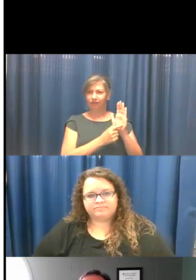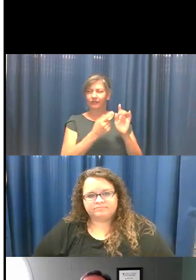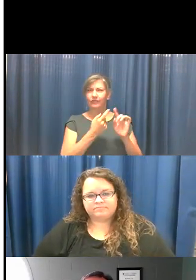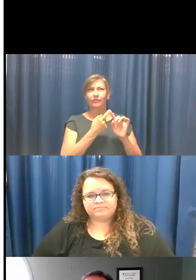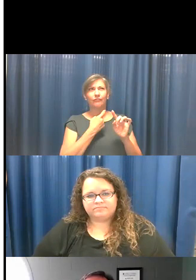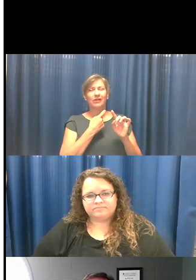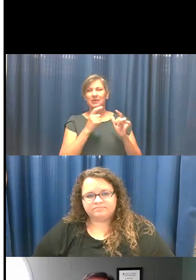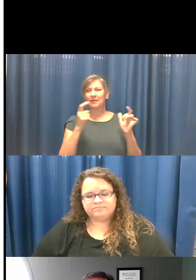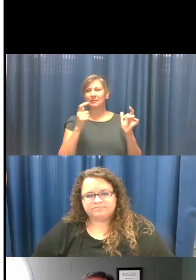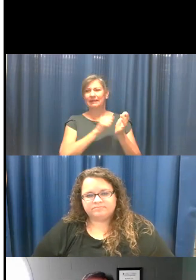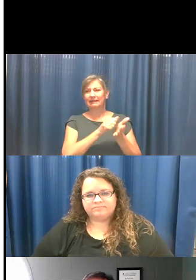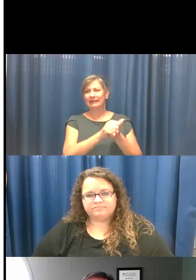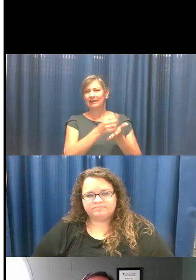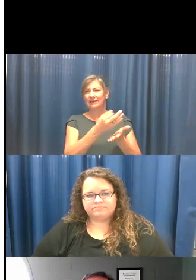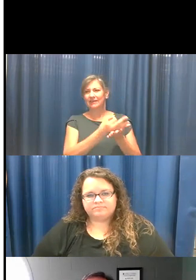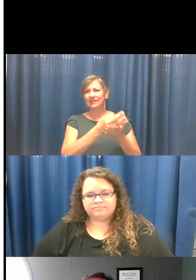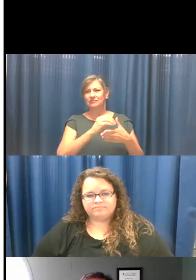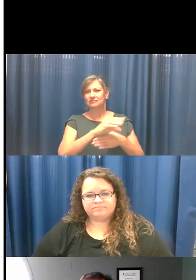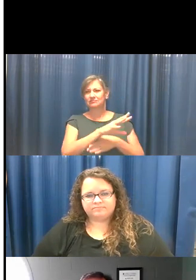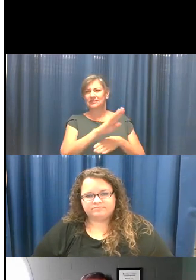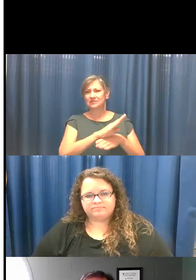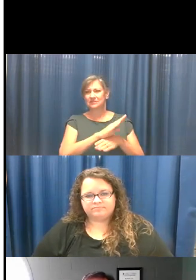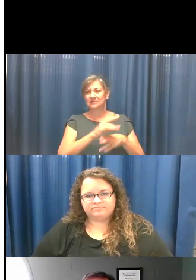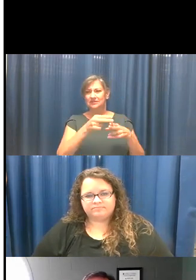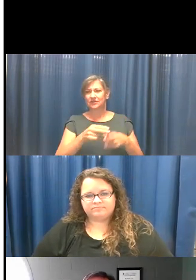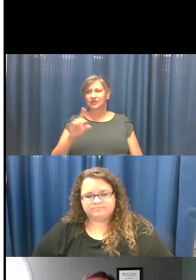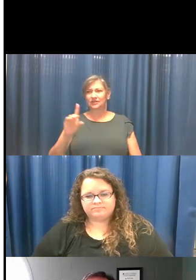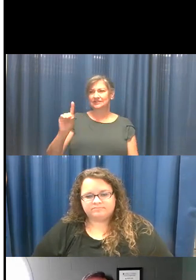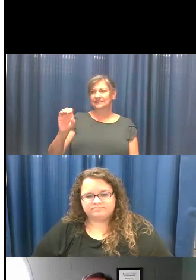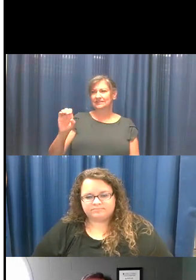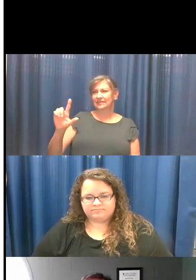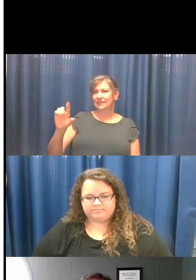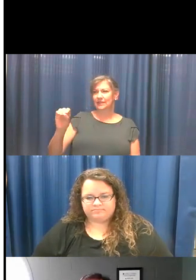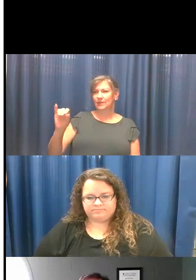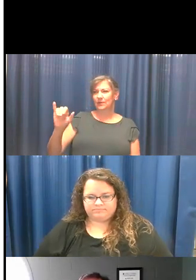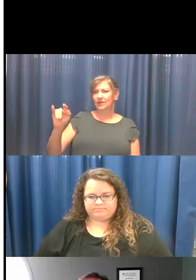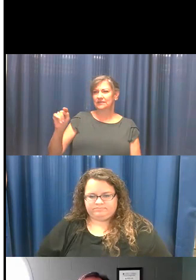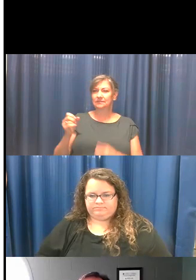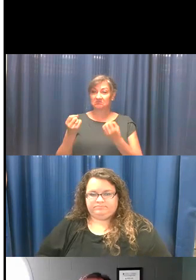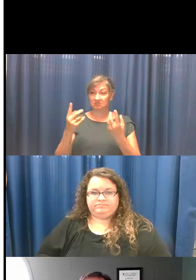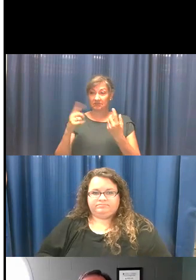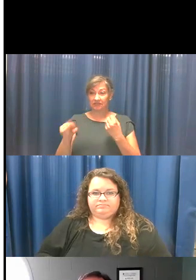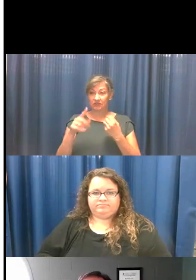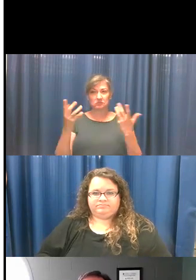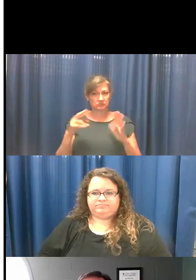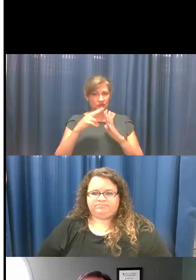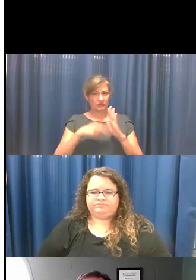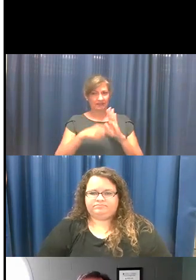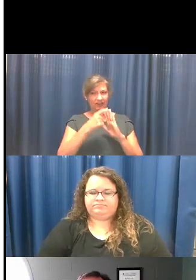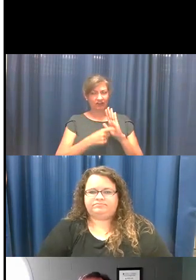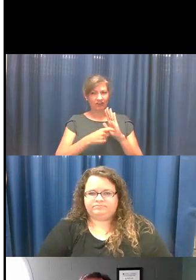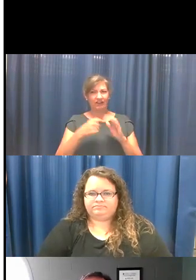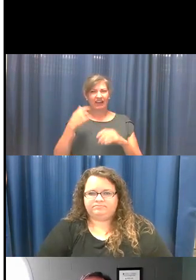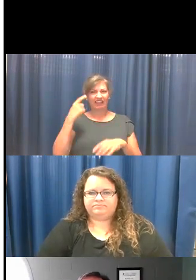big accounting and financial consulting firm called Deloitte. And many of you read that article. And I think I held 4